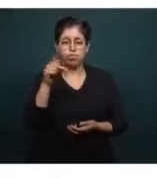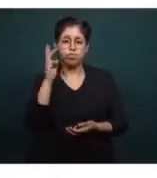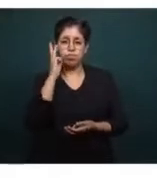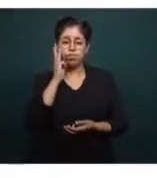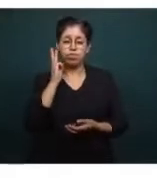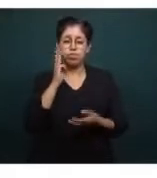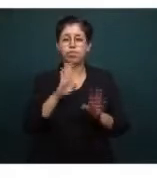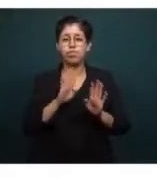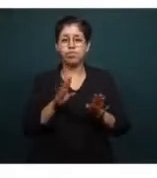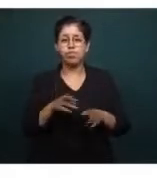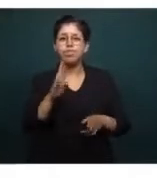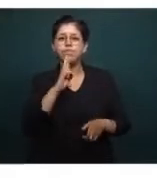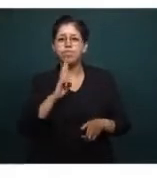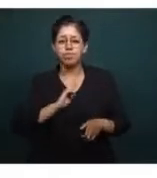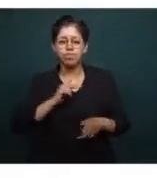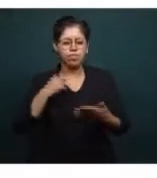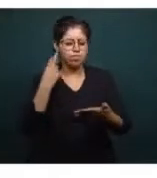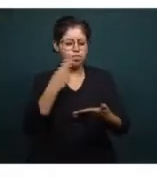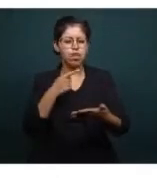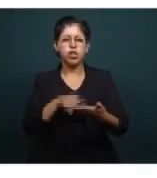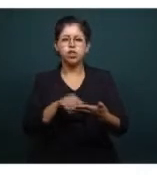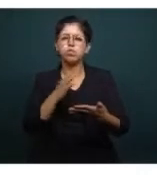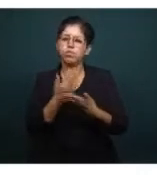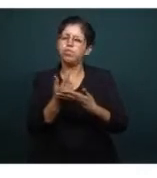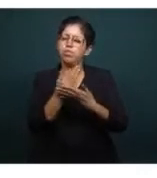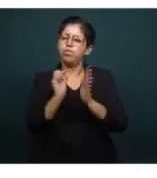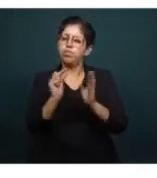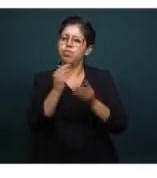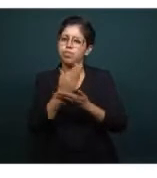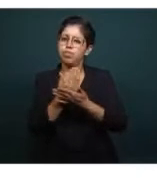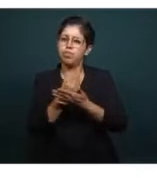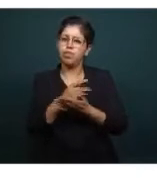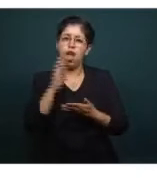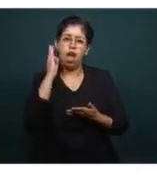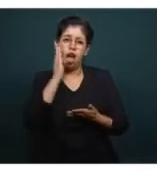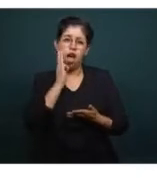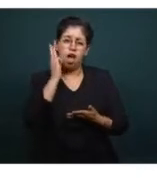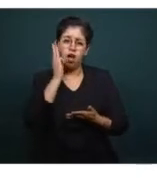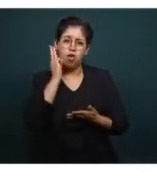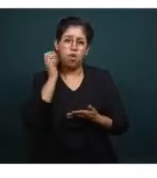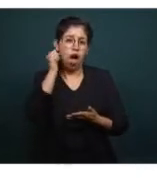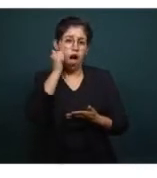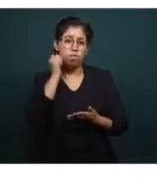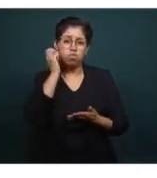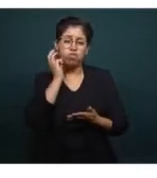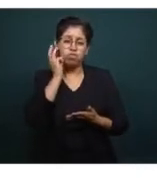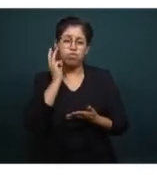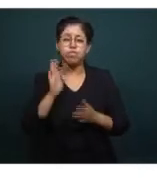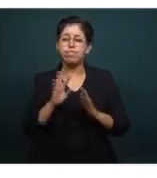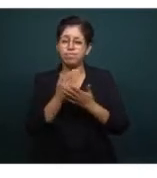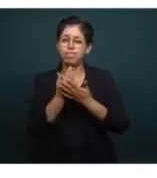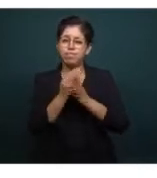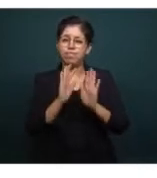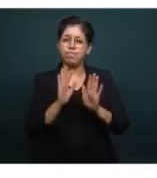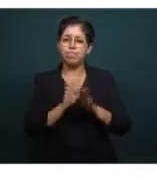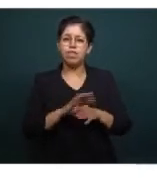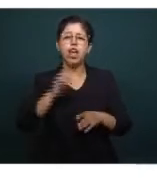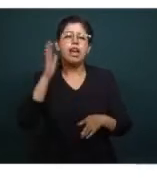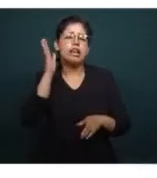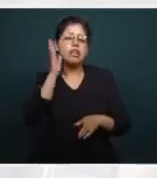embargo todavía they're still working no on the tenemos Apple. disponible They en still don't Apple have Store. it Esperemos que ya on pronto Apple no lo